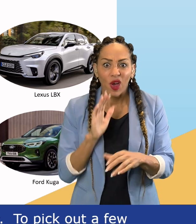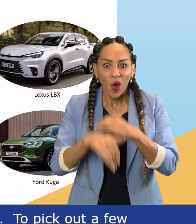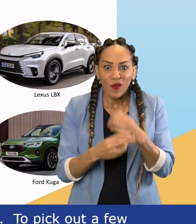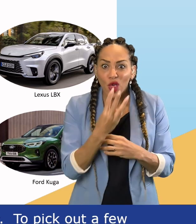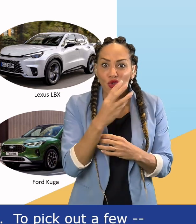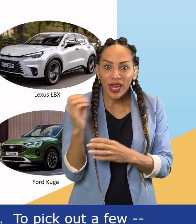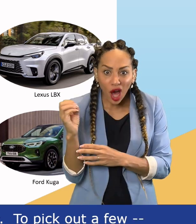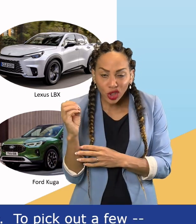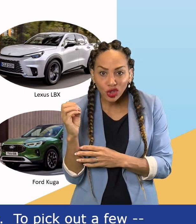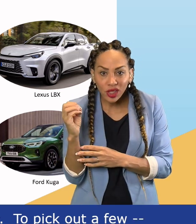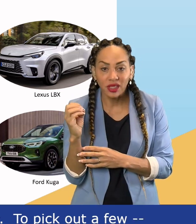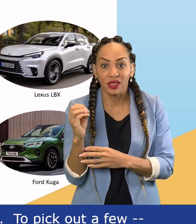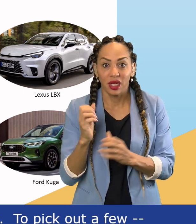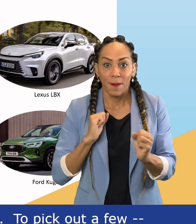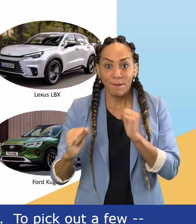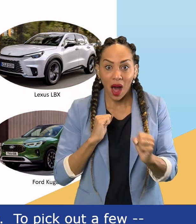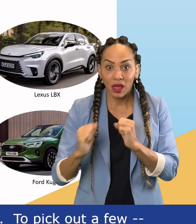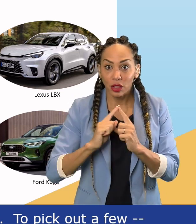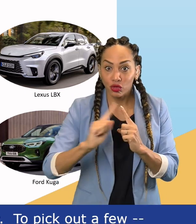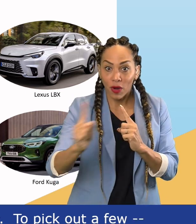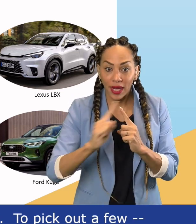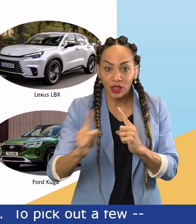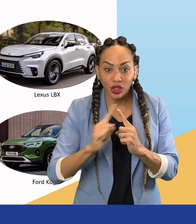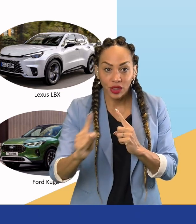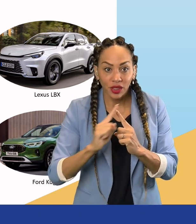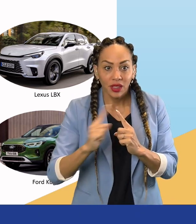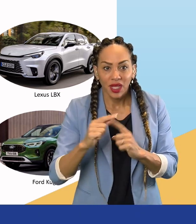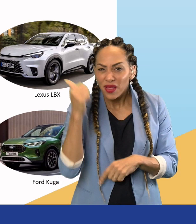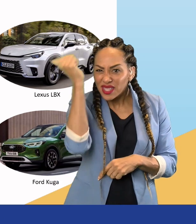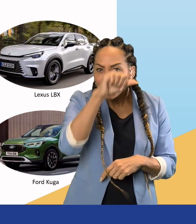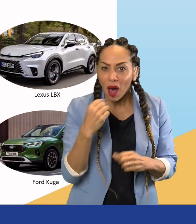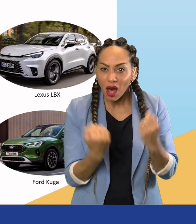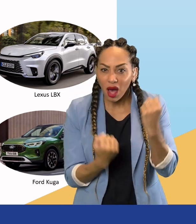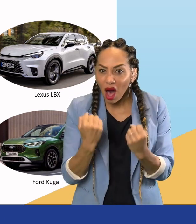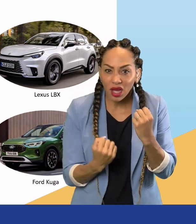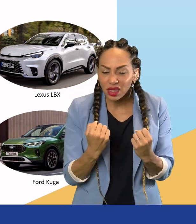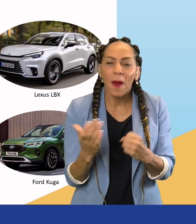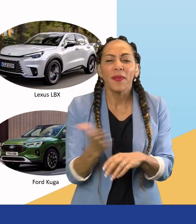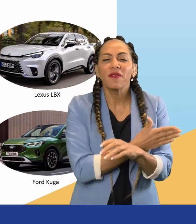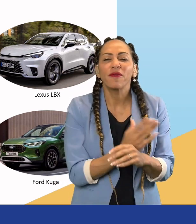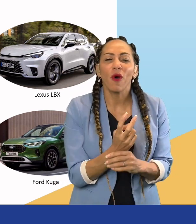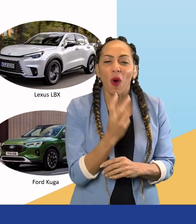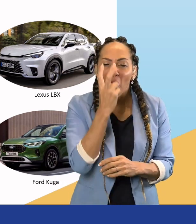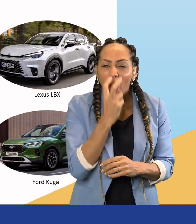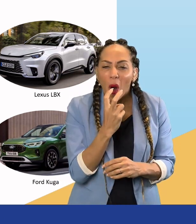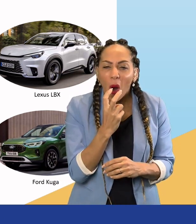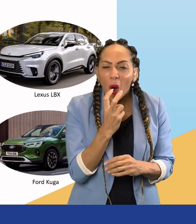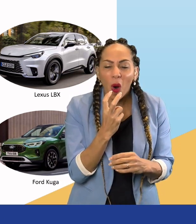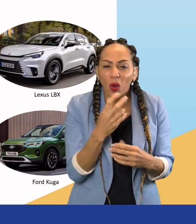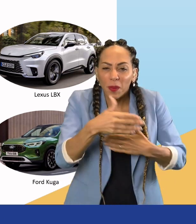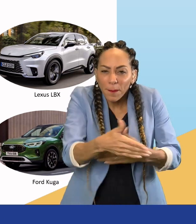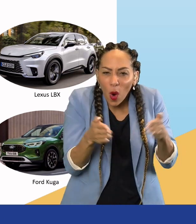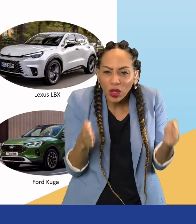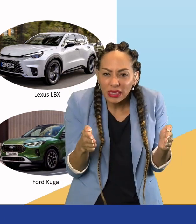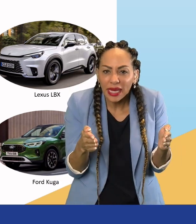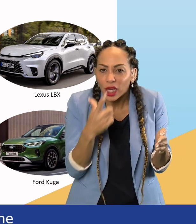smart #1, not quite the city cars we used to know, the small boxy cars that you could park sideways in parking spaces.